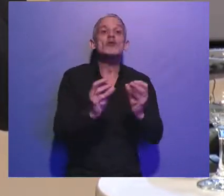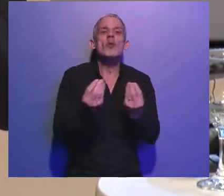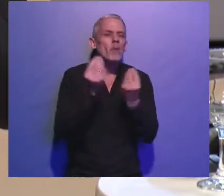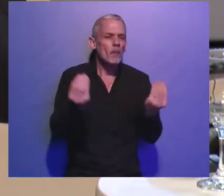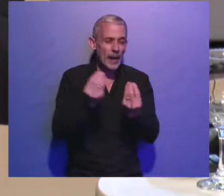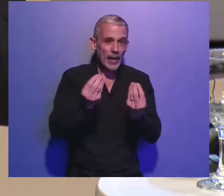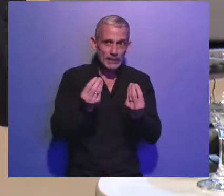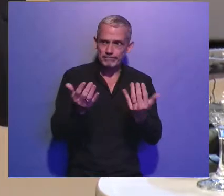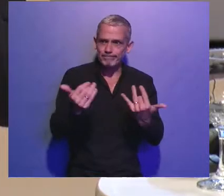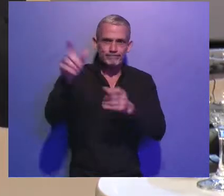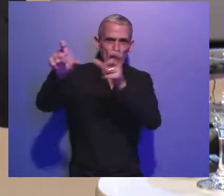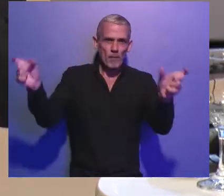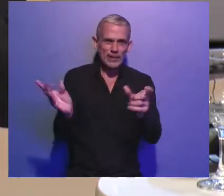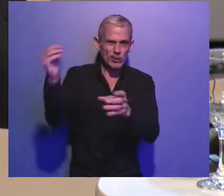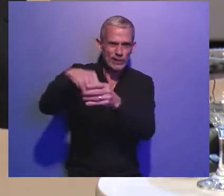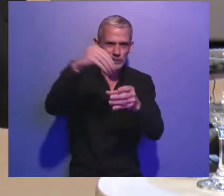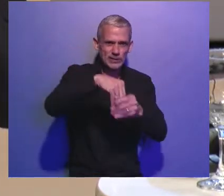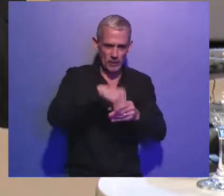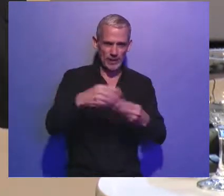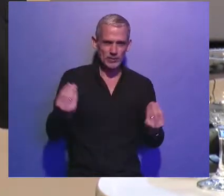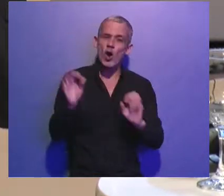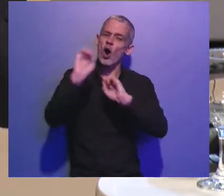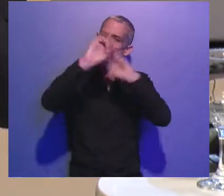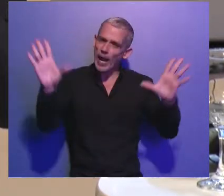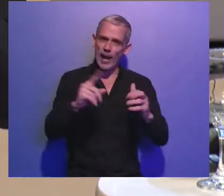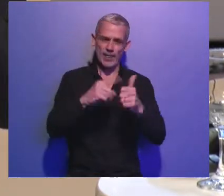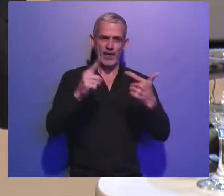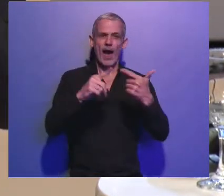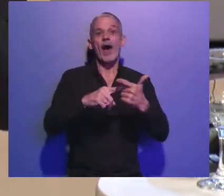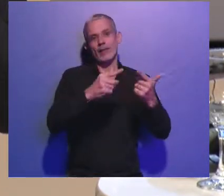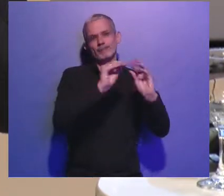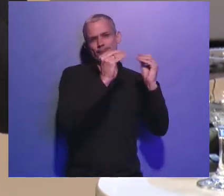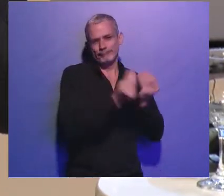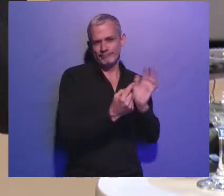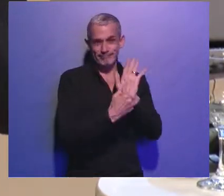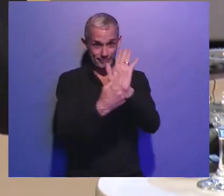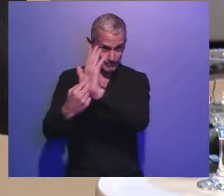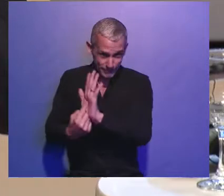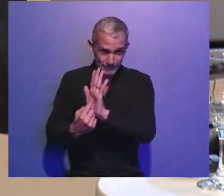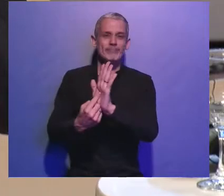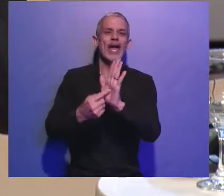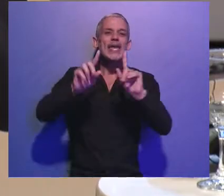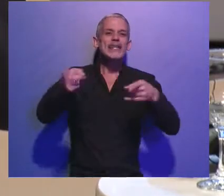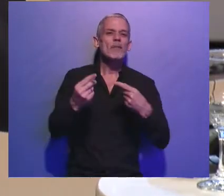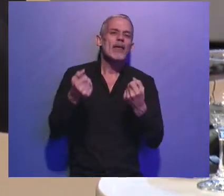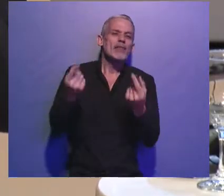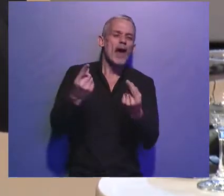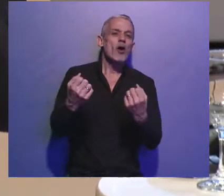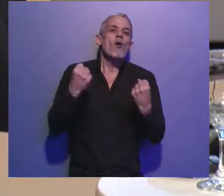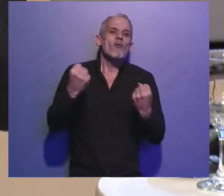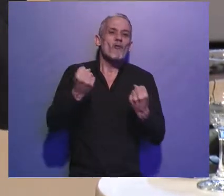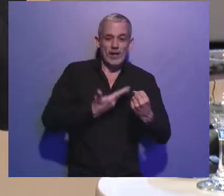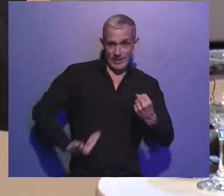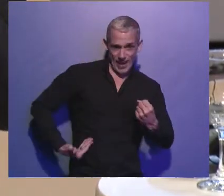participation, transparency, accountability, and new ways to strengthen governance and shorten